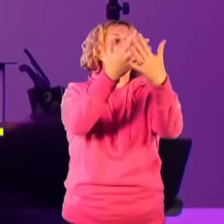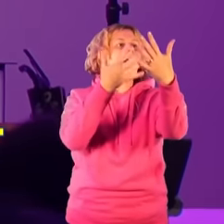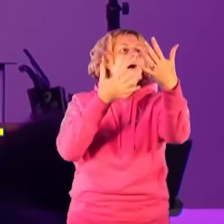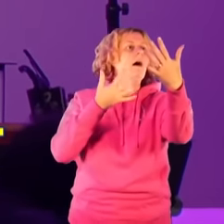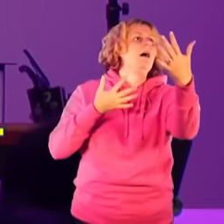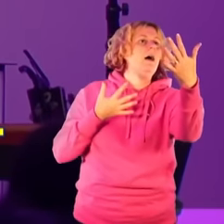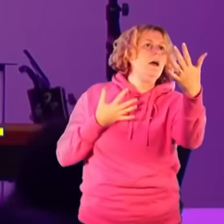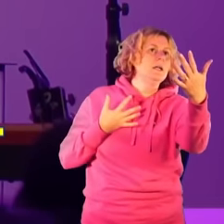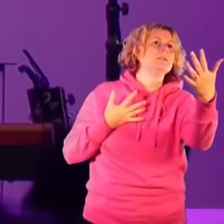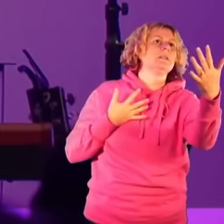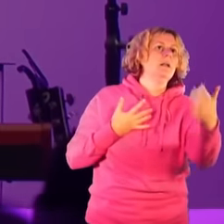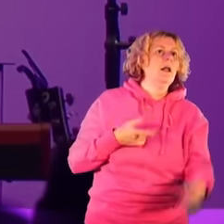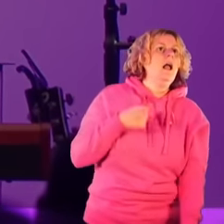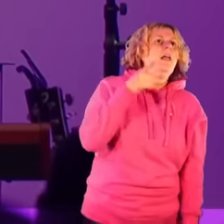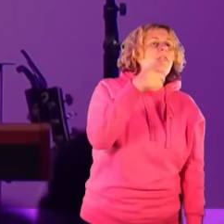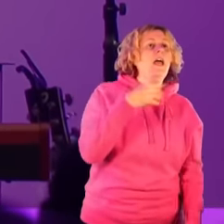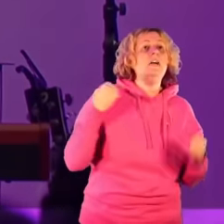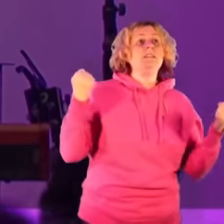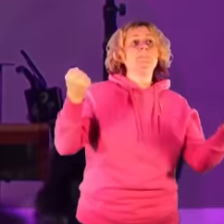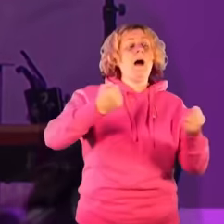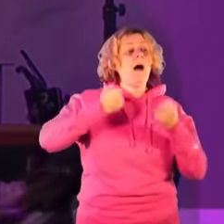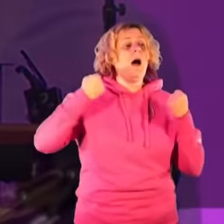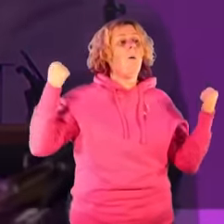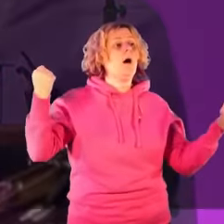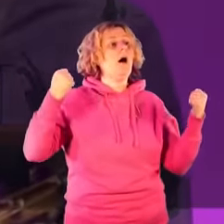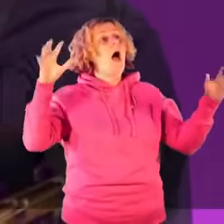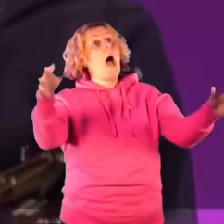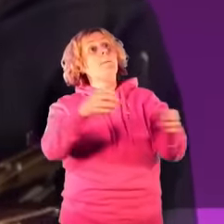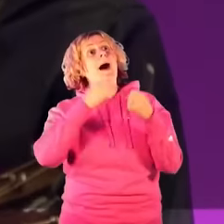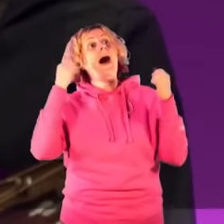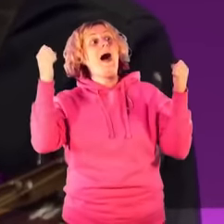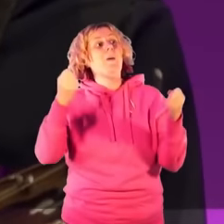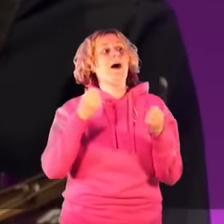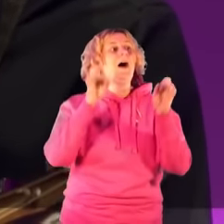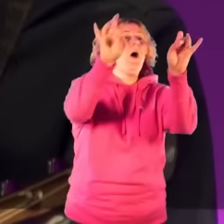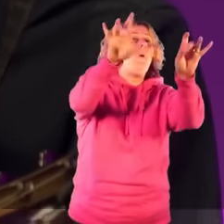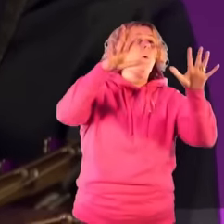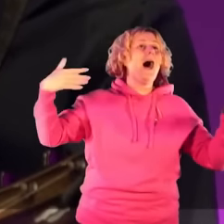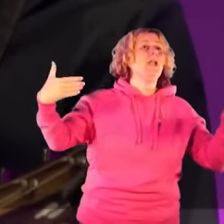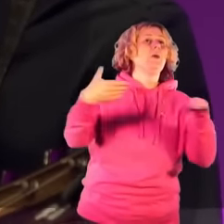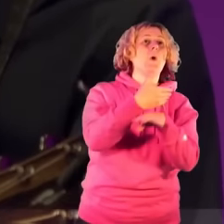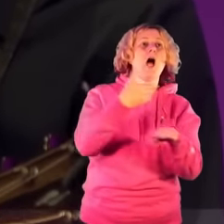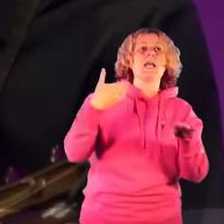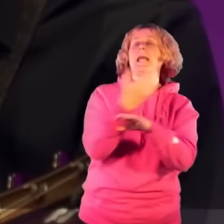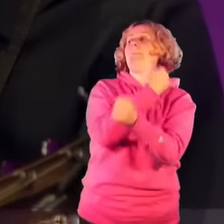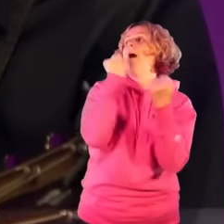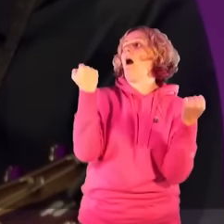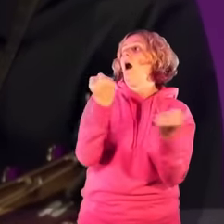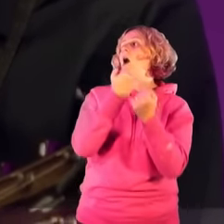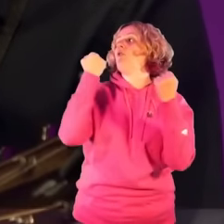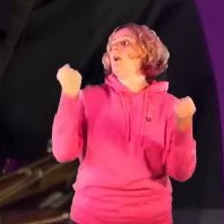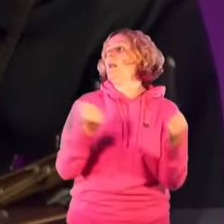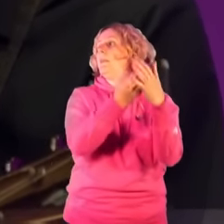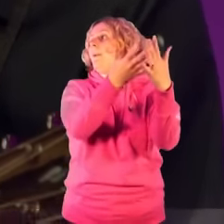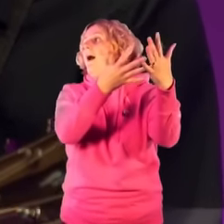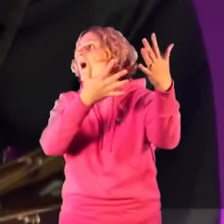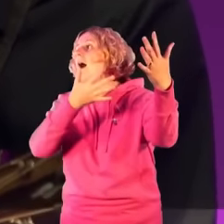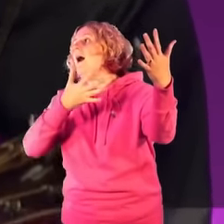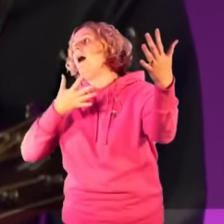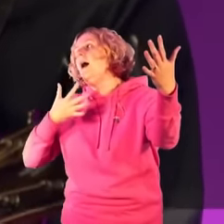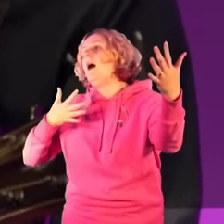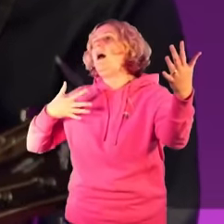in the blood. There is power, power, wonder working power in